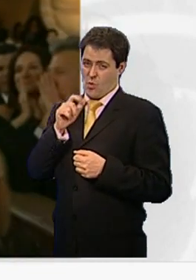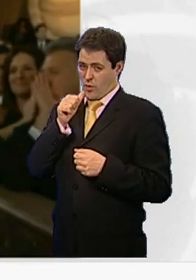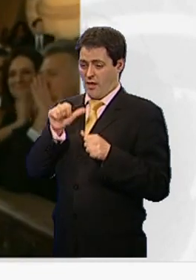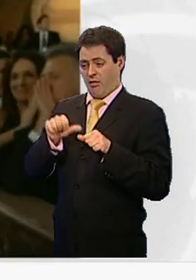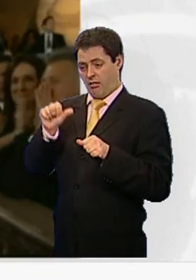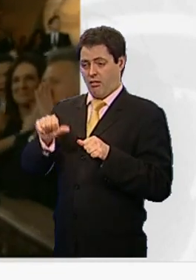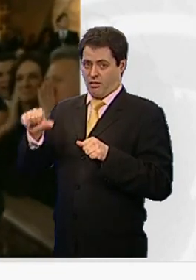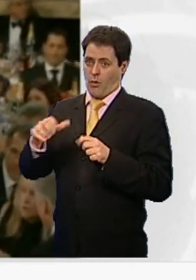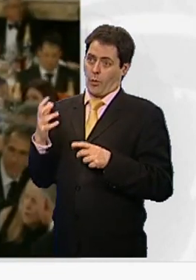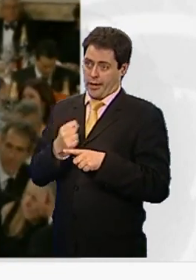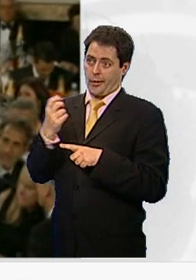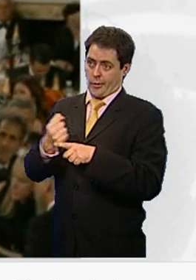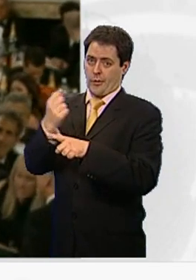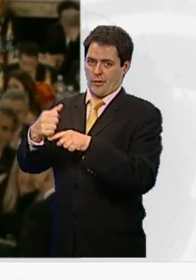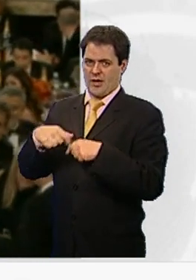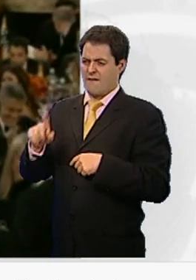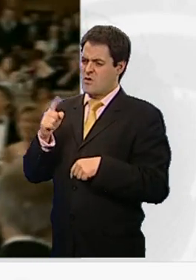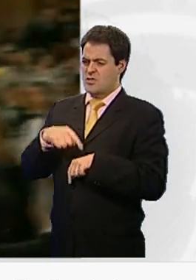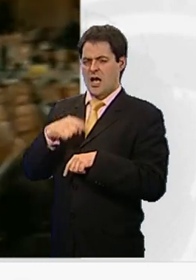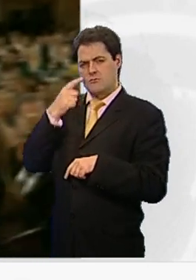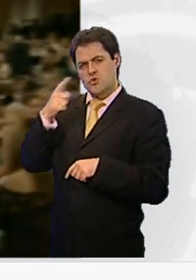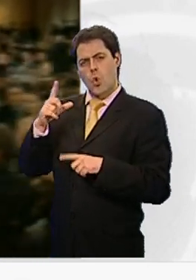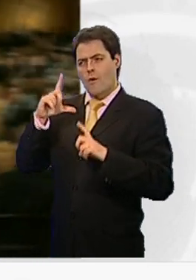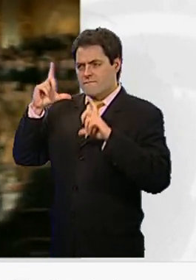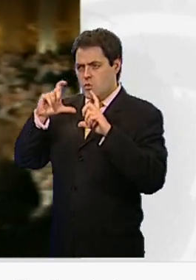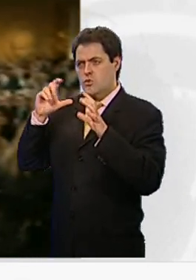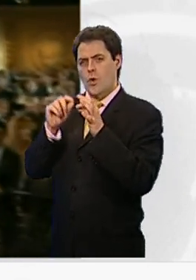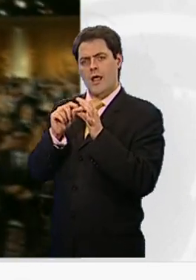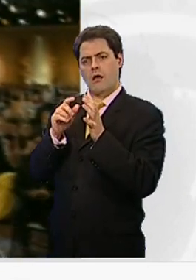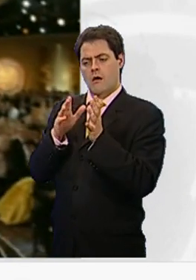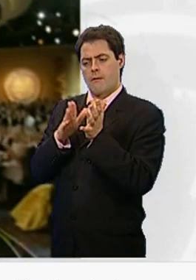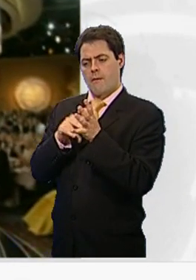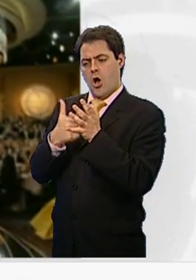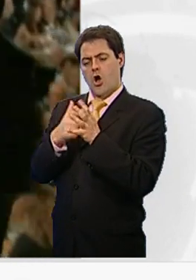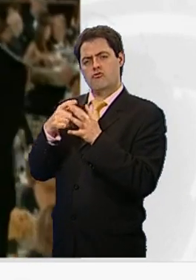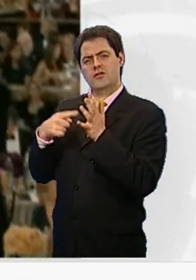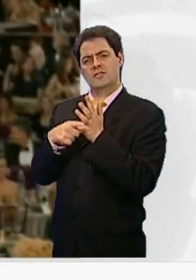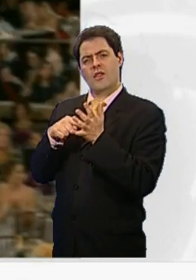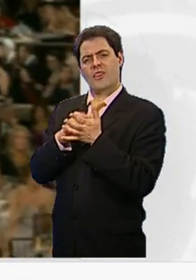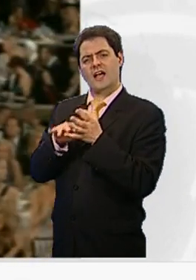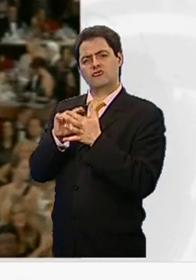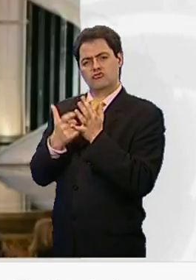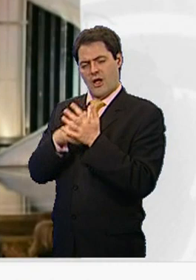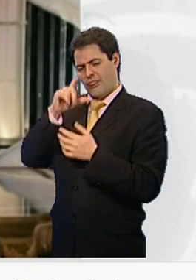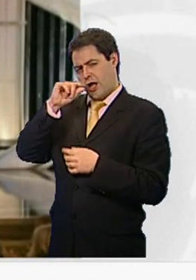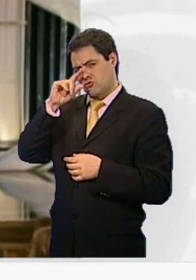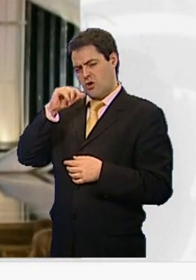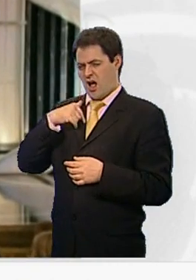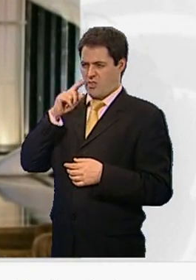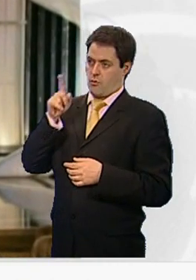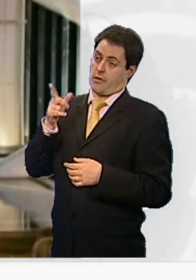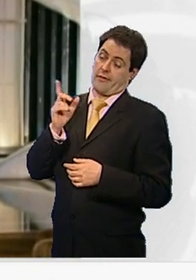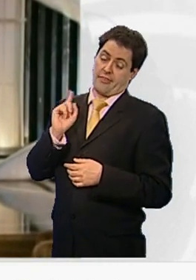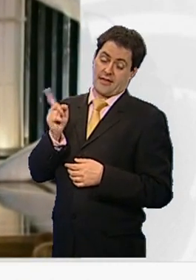remember actually when I saw the first picture of her as Margaret Thatcher around the time that they started production on the film this time last year, and just thinking to myself,